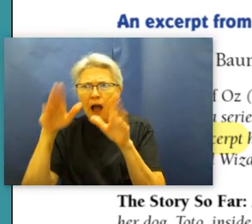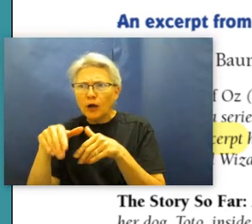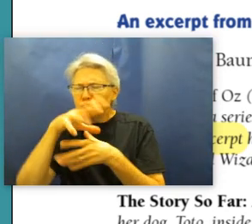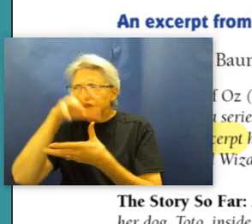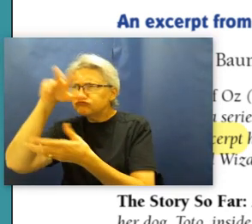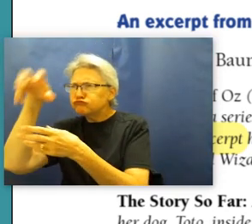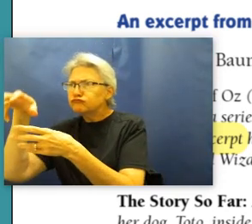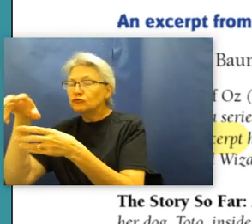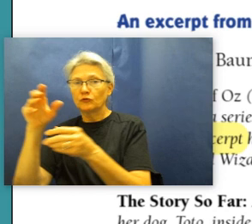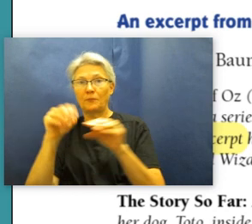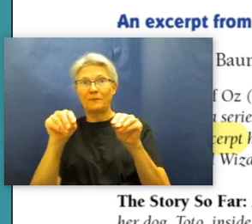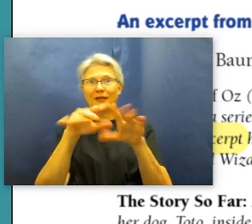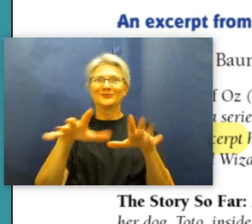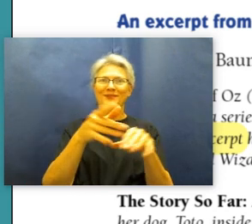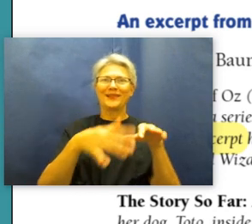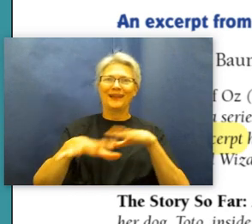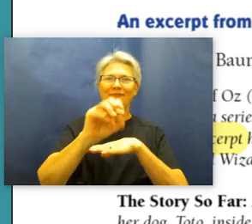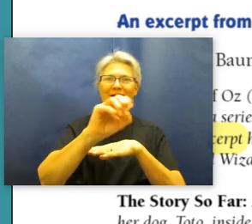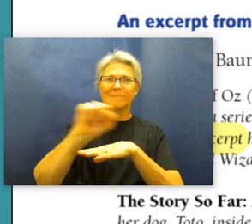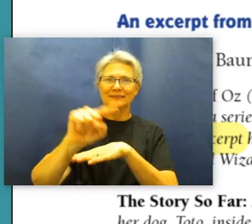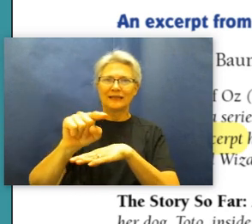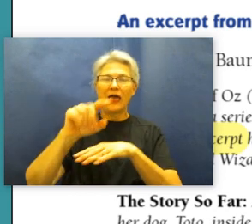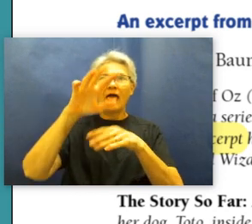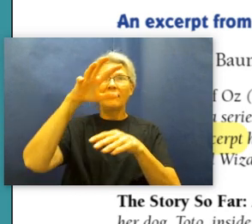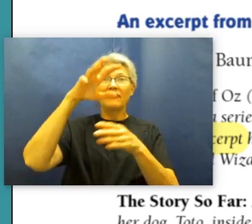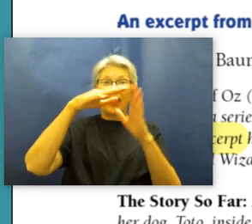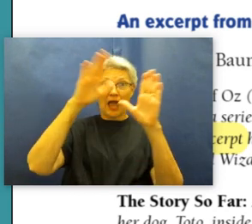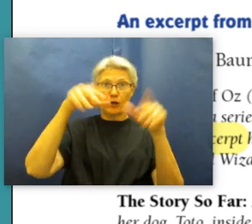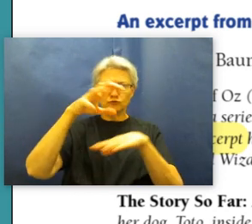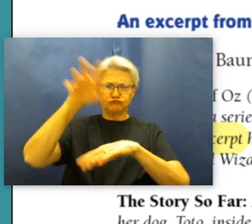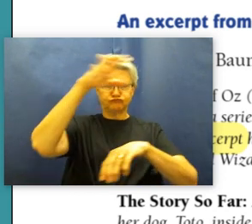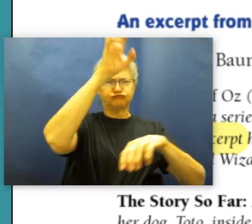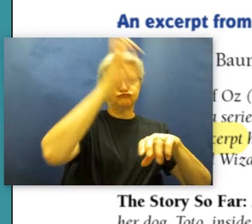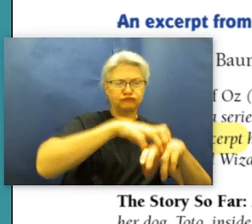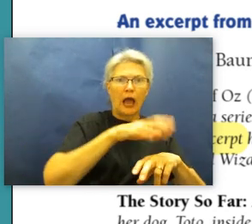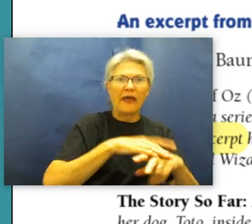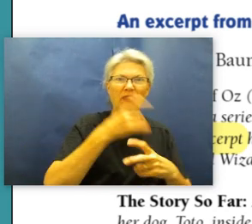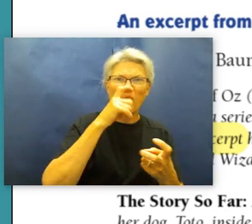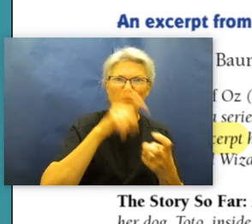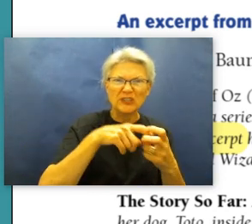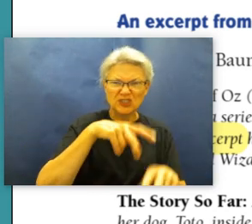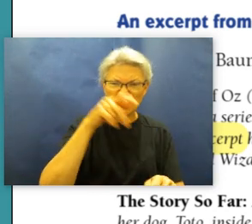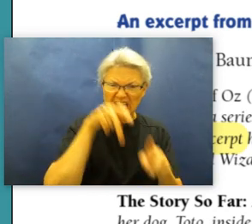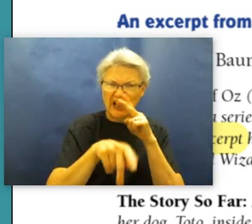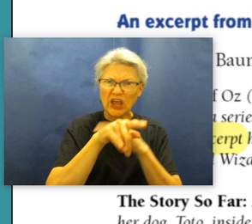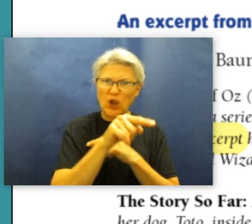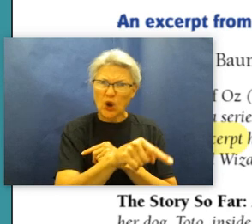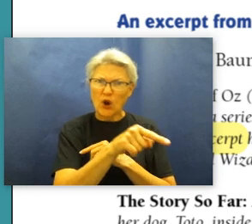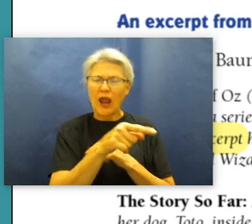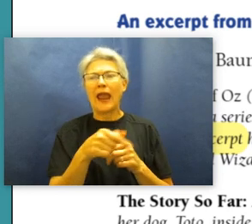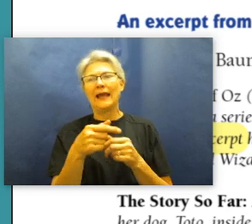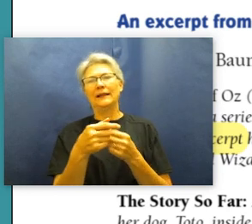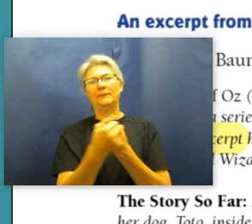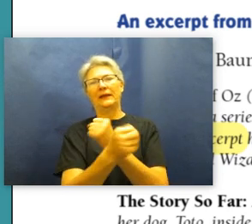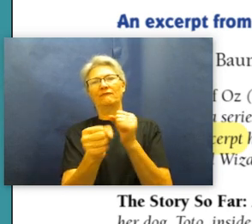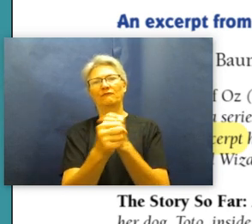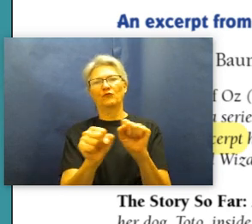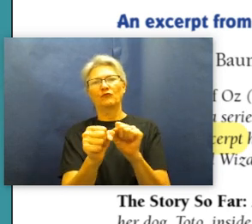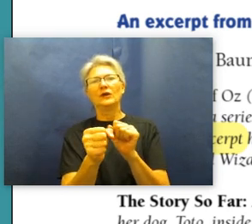magical land of Oz. The house landed on the Wicked Witch of the East, killing her and thereby setting free